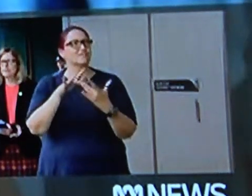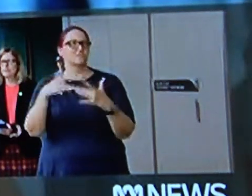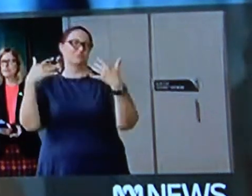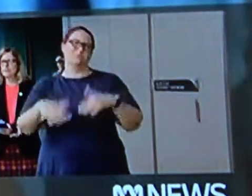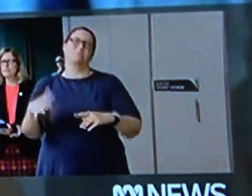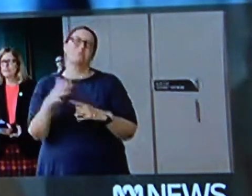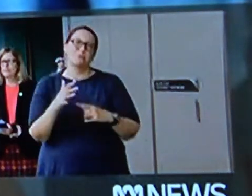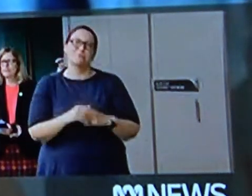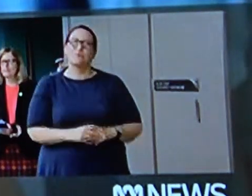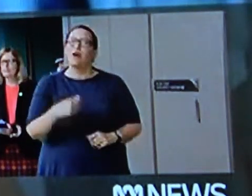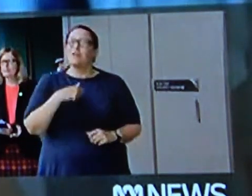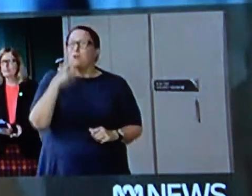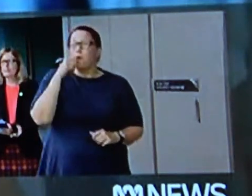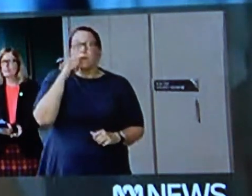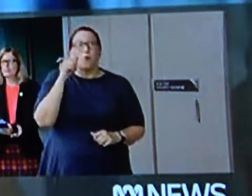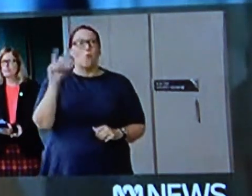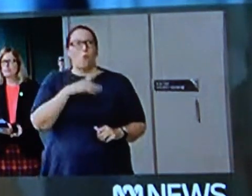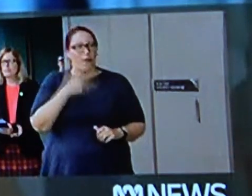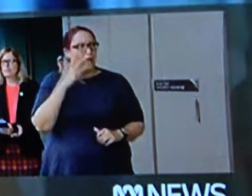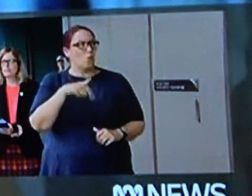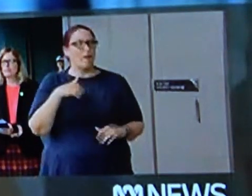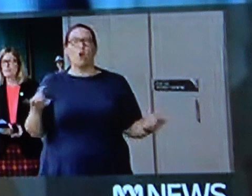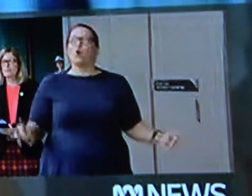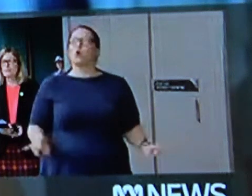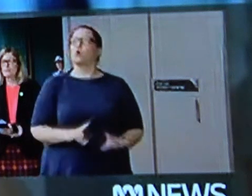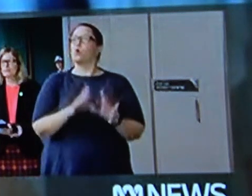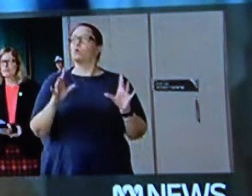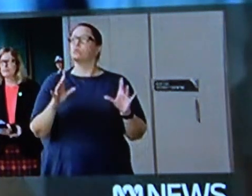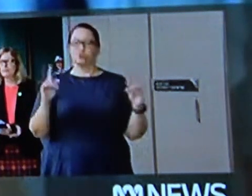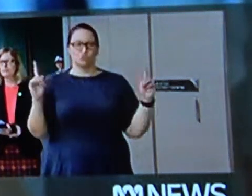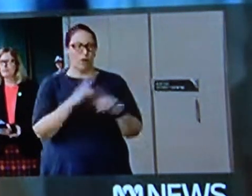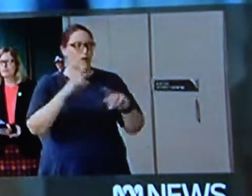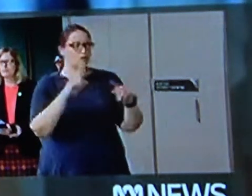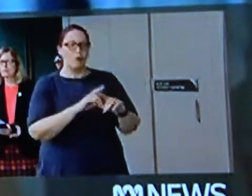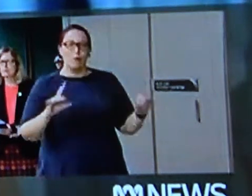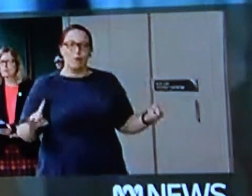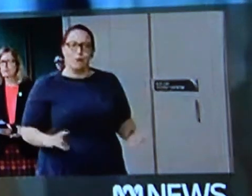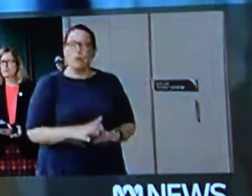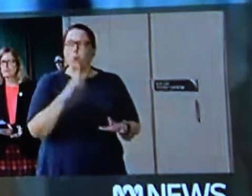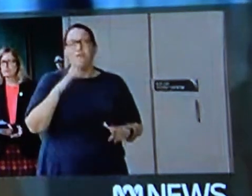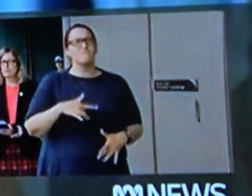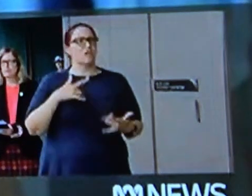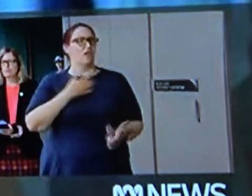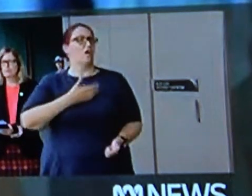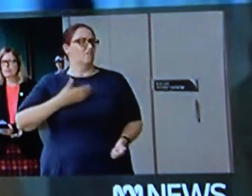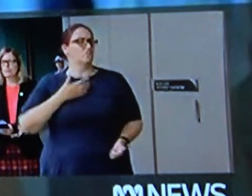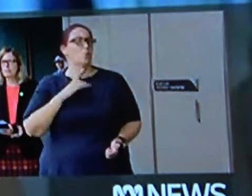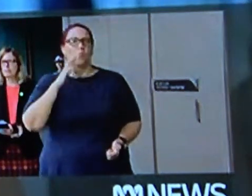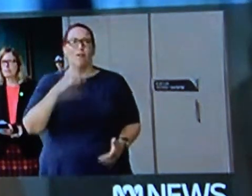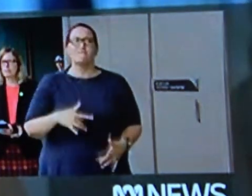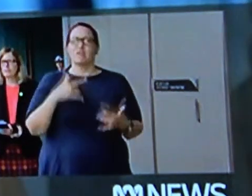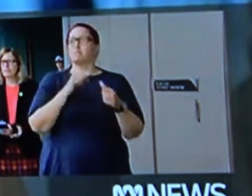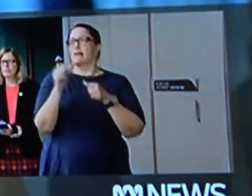few days, that the community will feel a bit better about moving forward, a bit better about what the future looks like over the next few